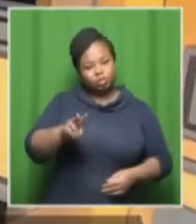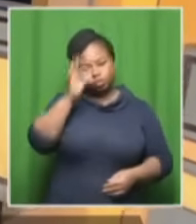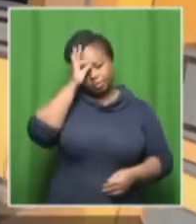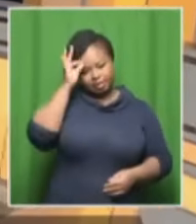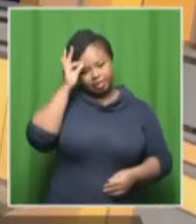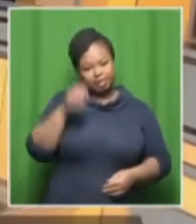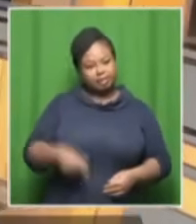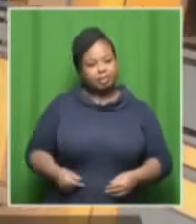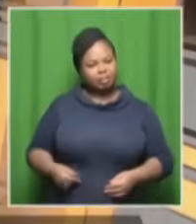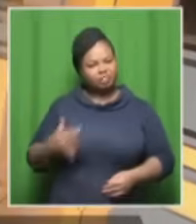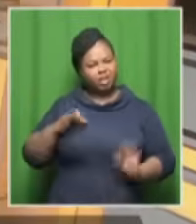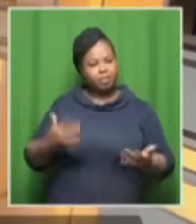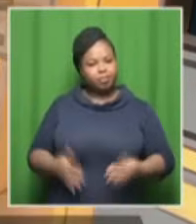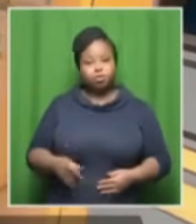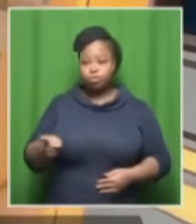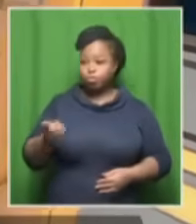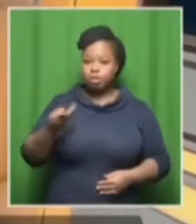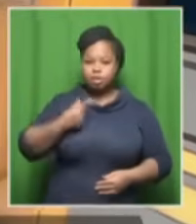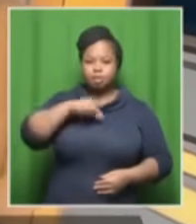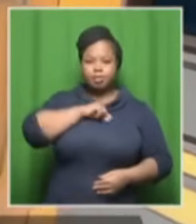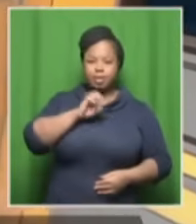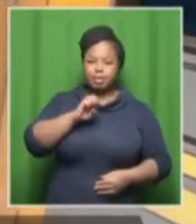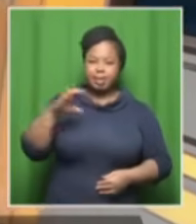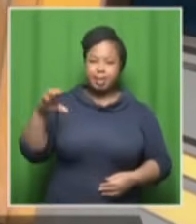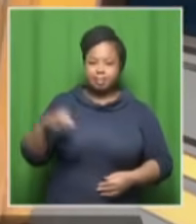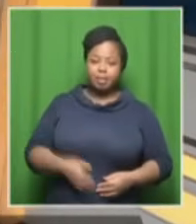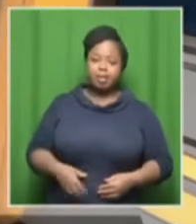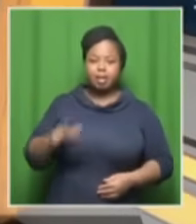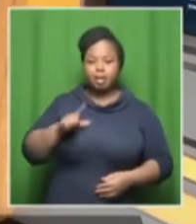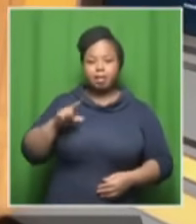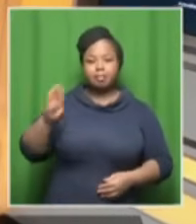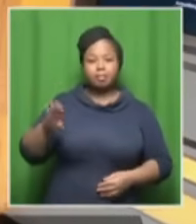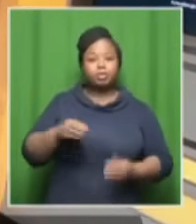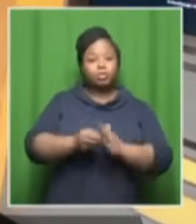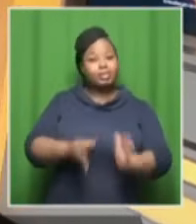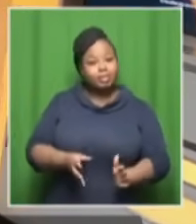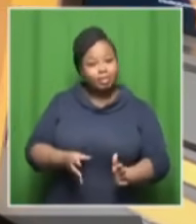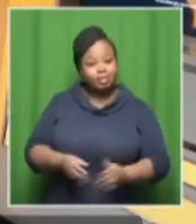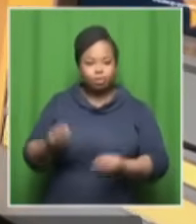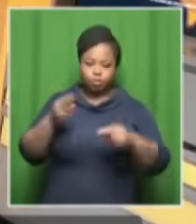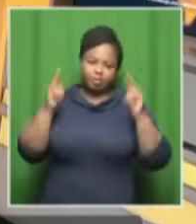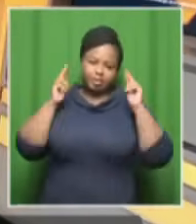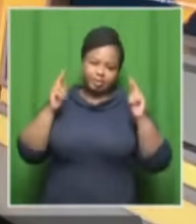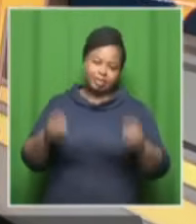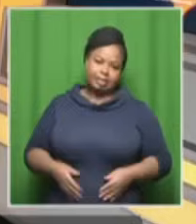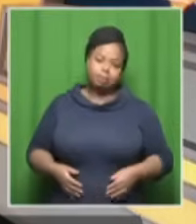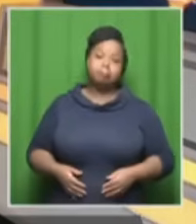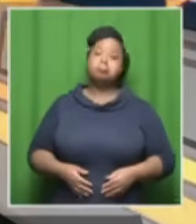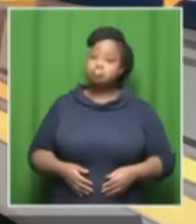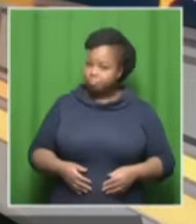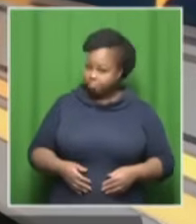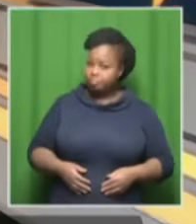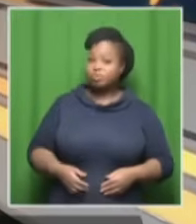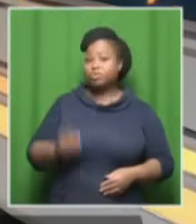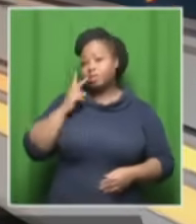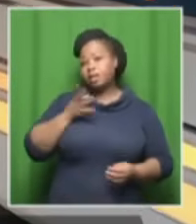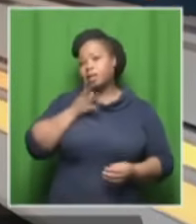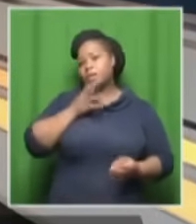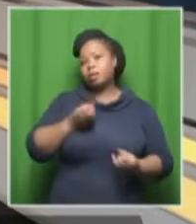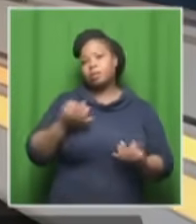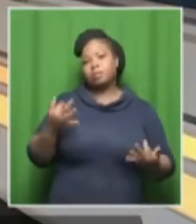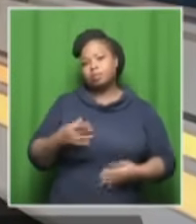of what it's like. You're in Gqeberha in the Eastern Cape. You're an LLB student. At university, so I imagine you see so much going